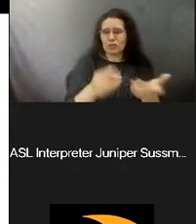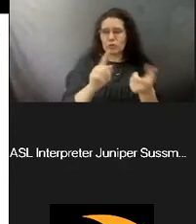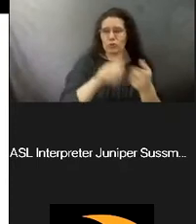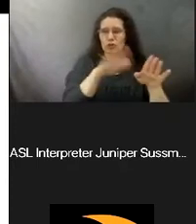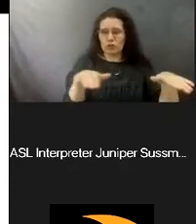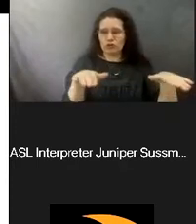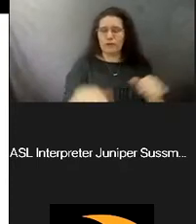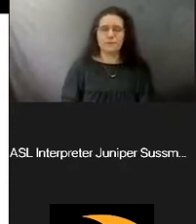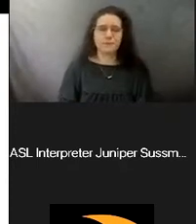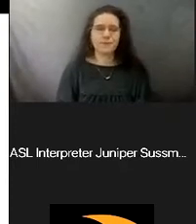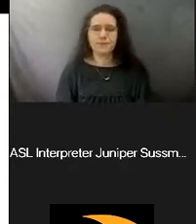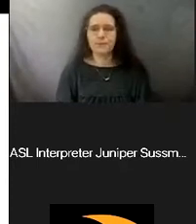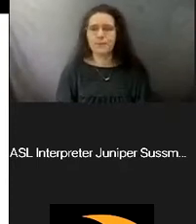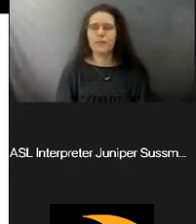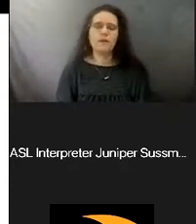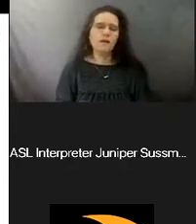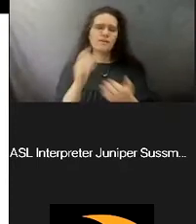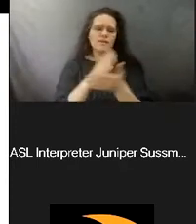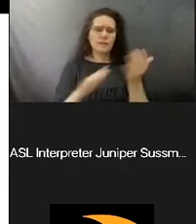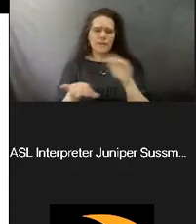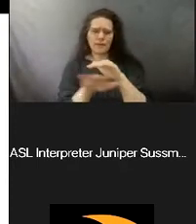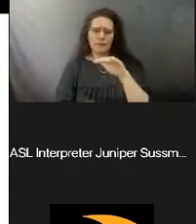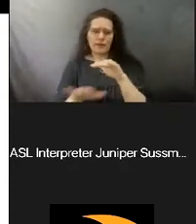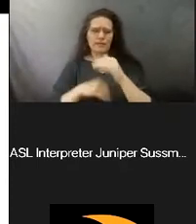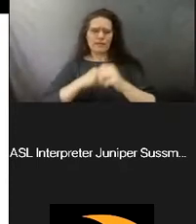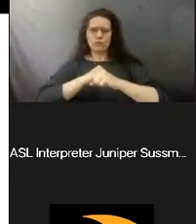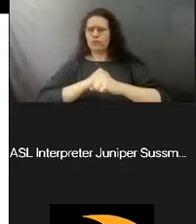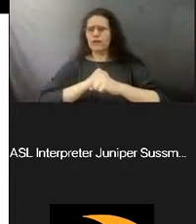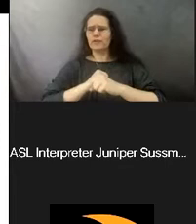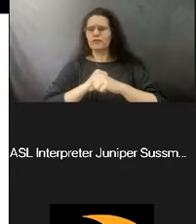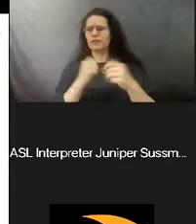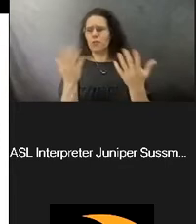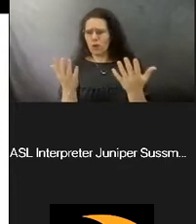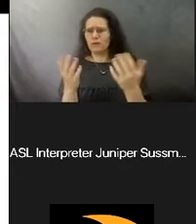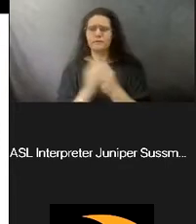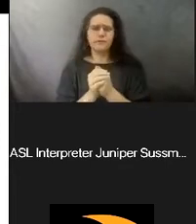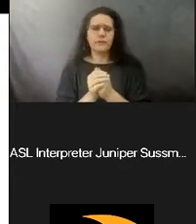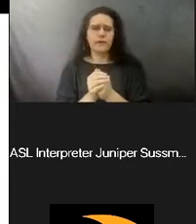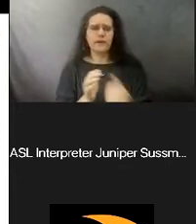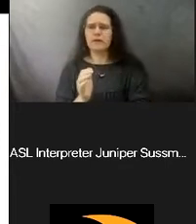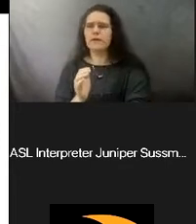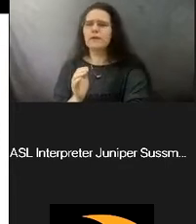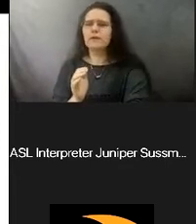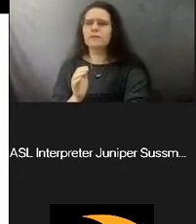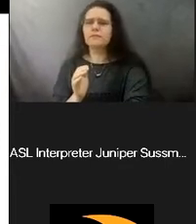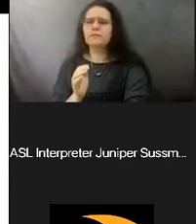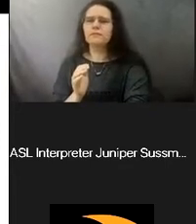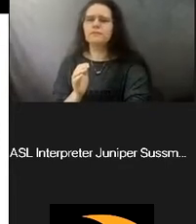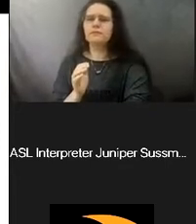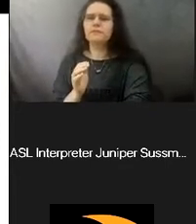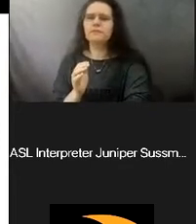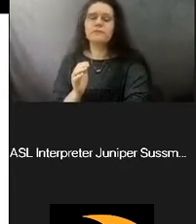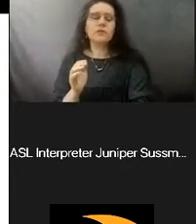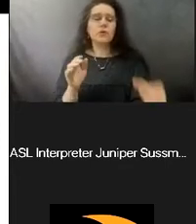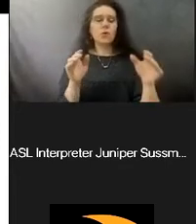So what are some of the real basic protections against discrimination? There are what discrimination is or isn't, like I